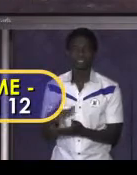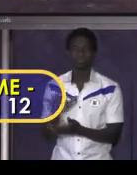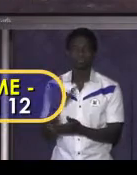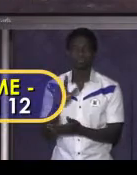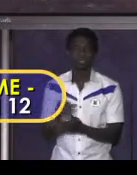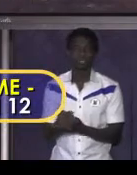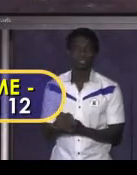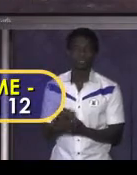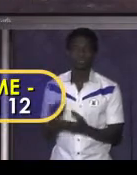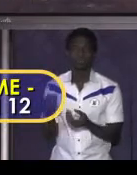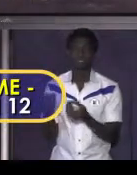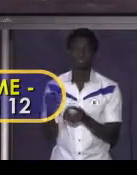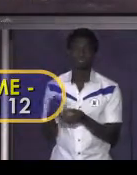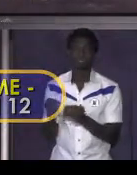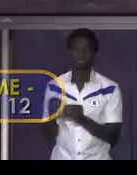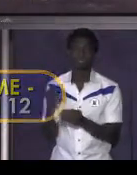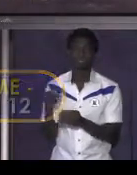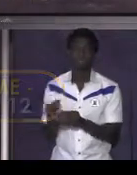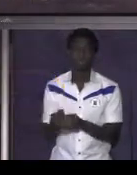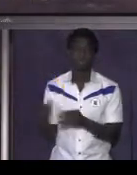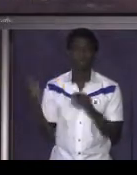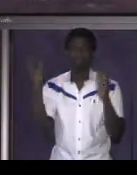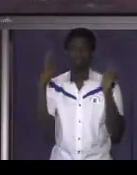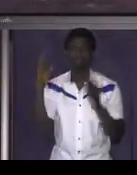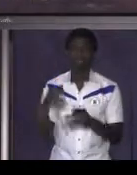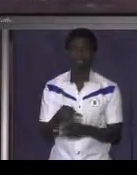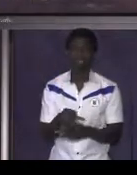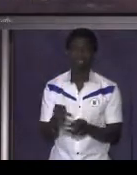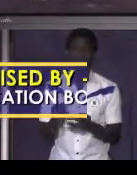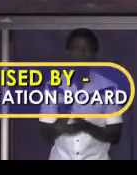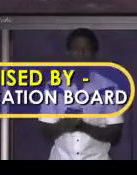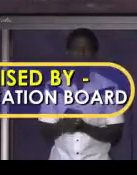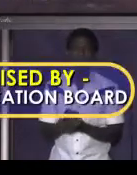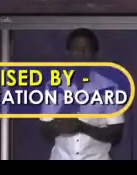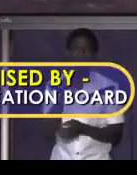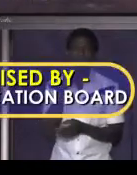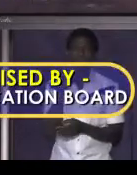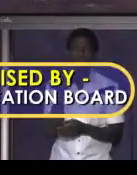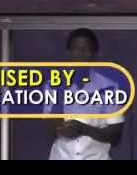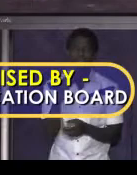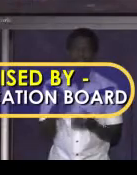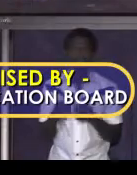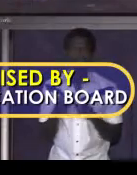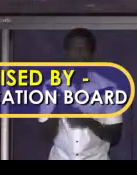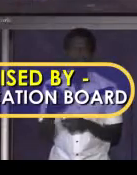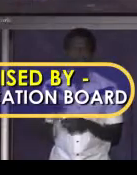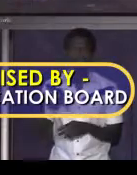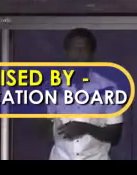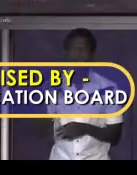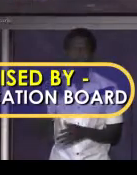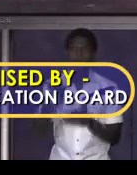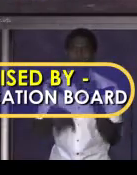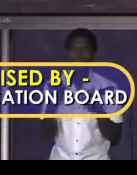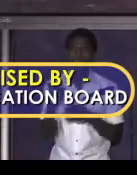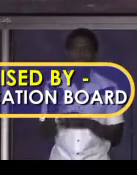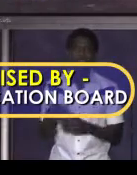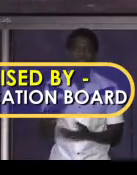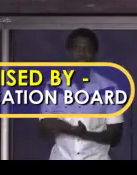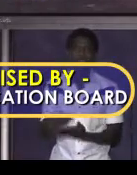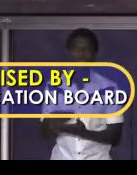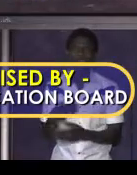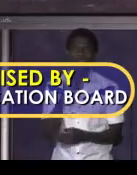inadequate number of airports. It's not everywhere we get airports, so it's one of the problems. High cost of fares. It's not like